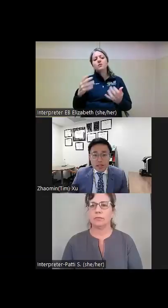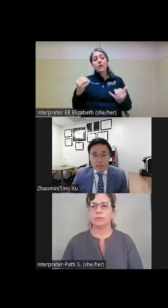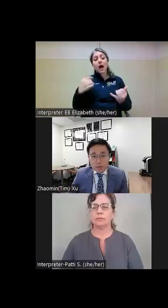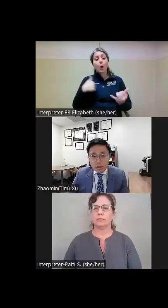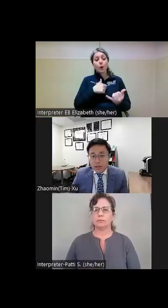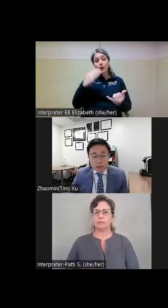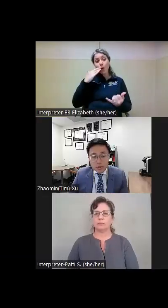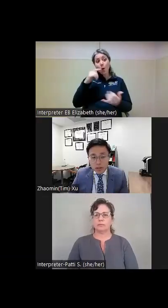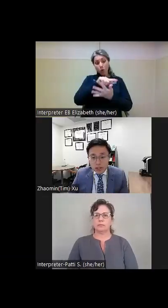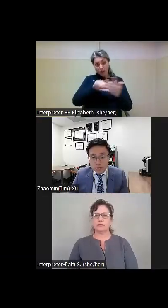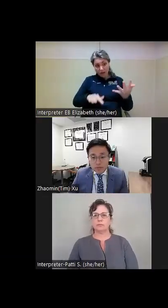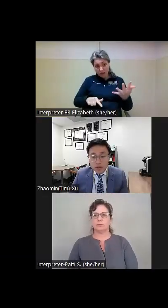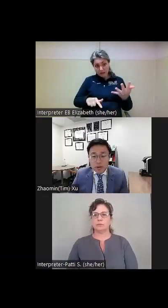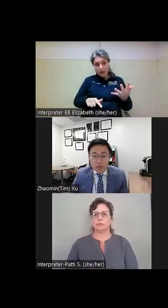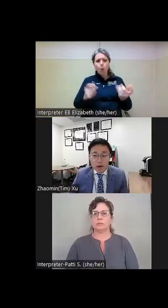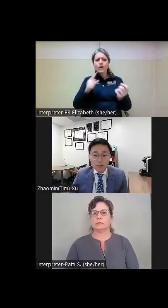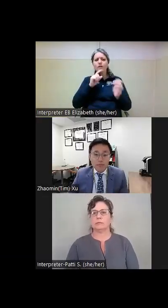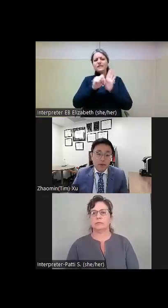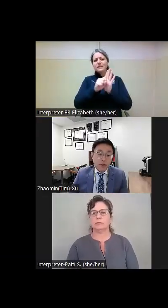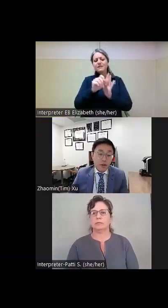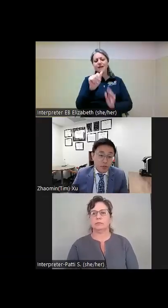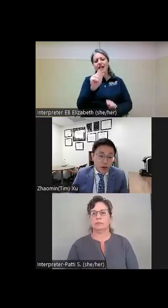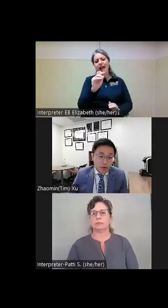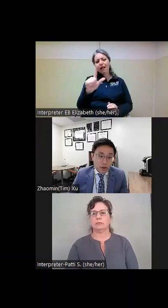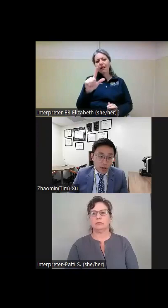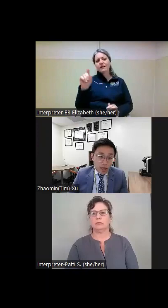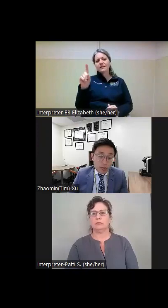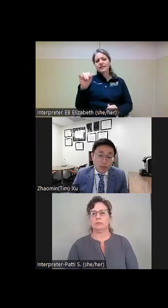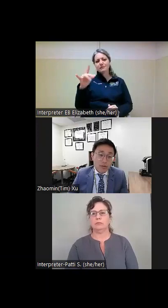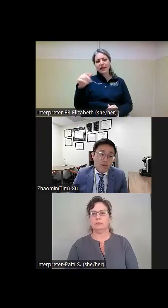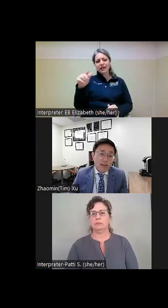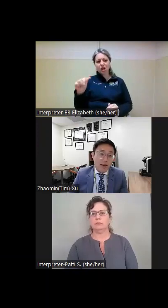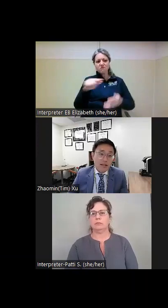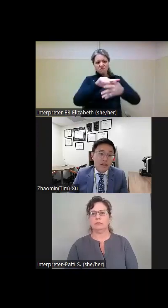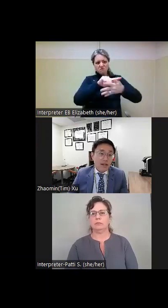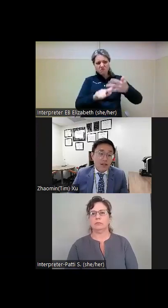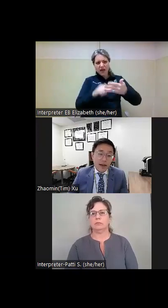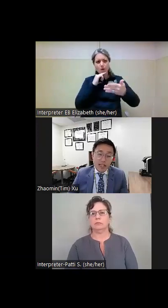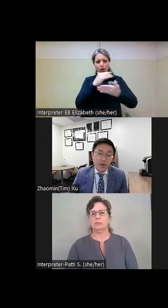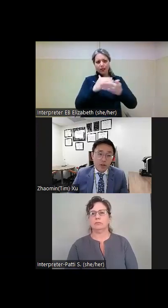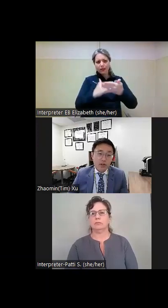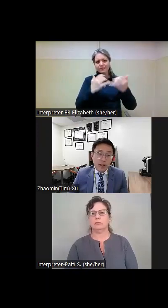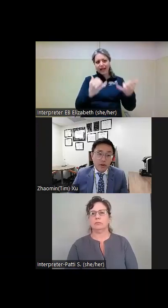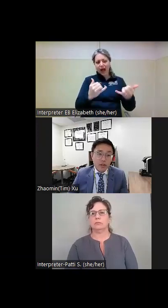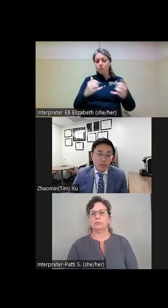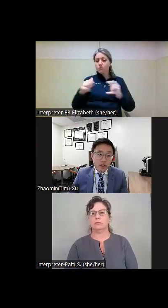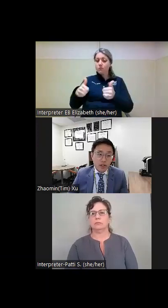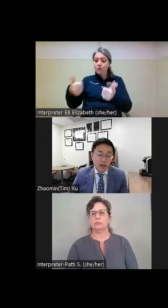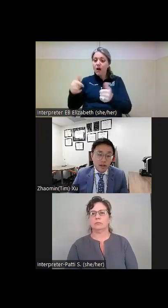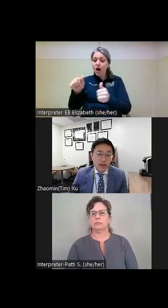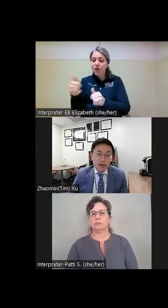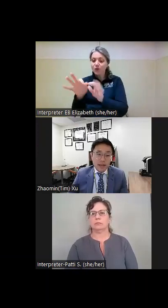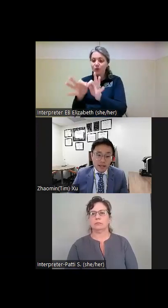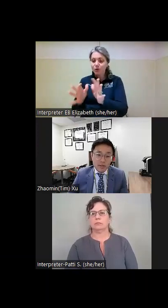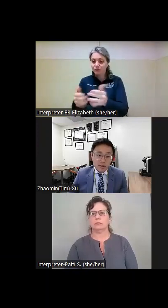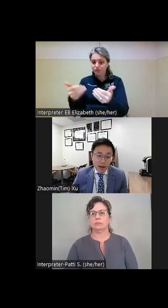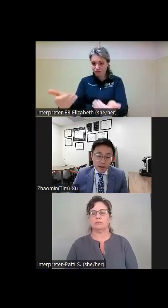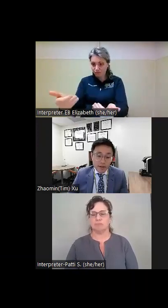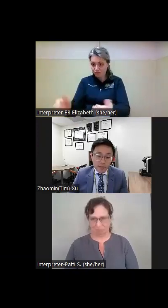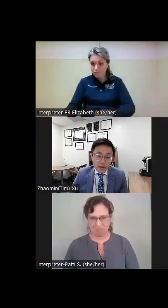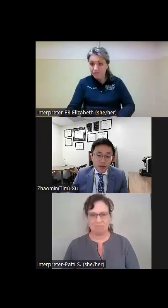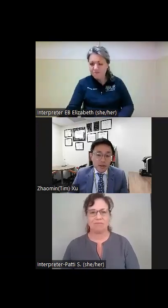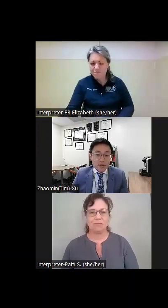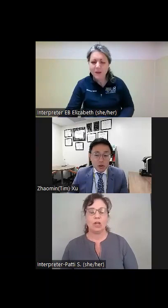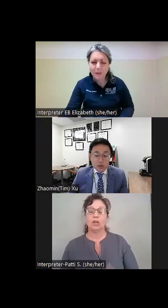what are the symptoms of anal dysplasia? Well, here's part of the other problem, is that the vast majority of anal dysplasia is